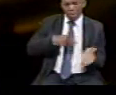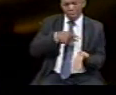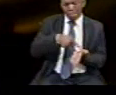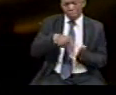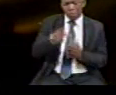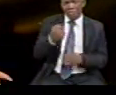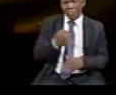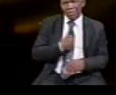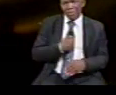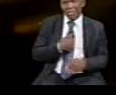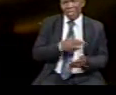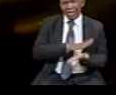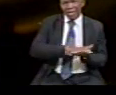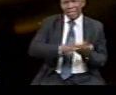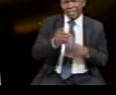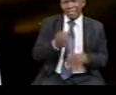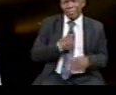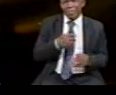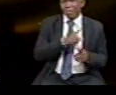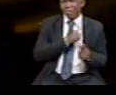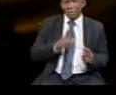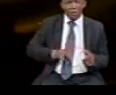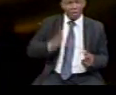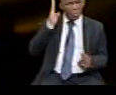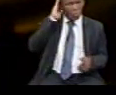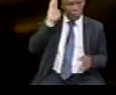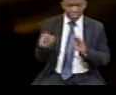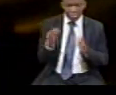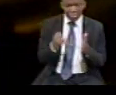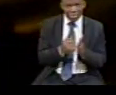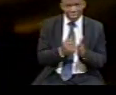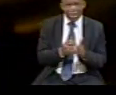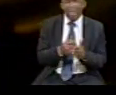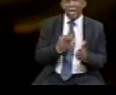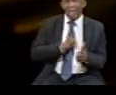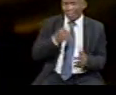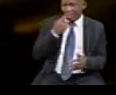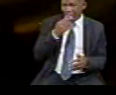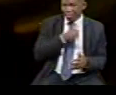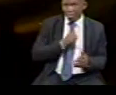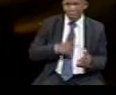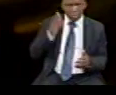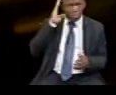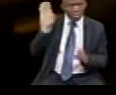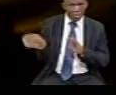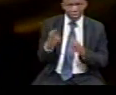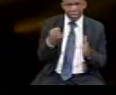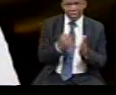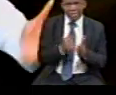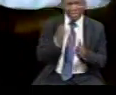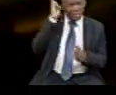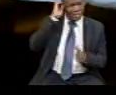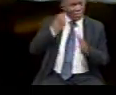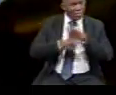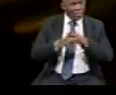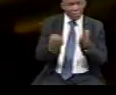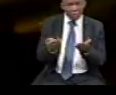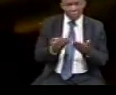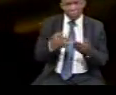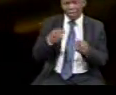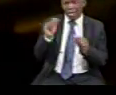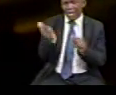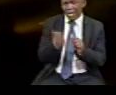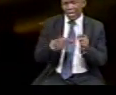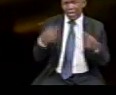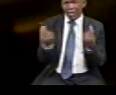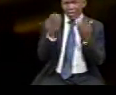Lord will do it. I say the Lord will do it because he delights to do it. He has no pleasure in the death of the sinner. If you are not born